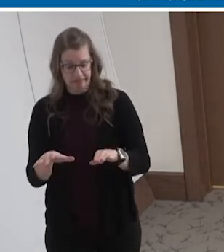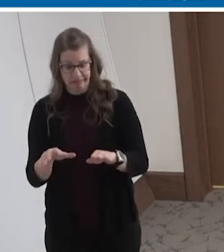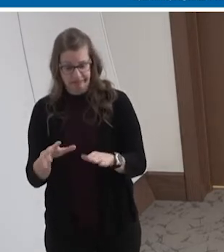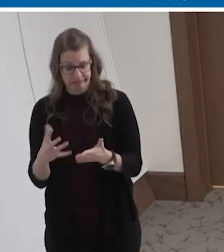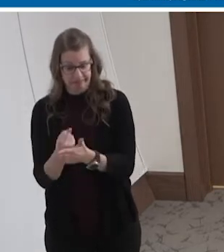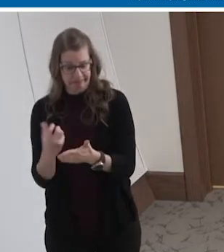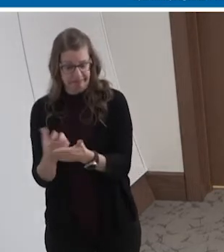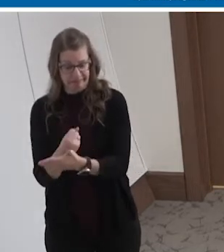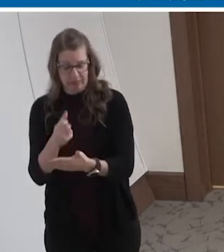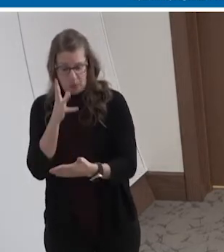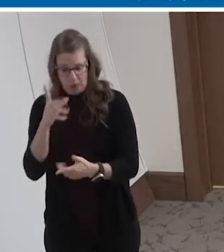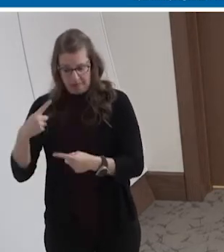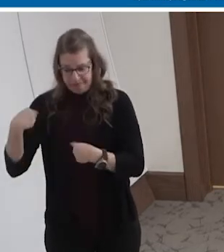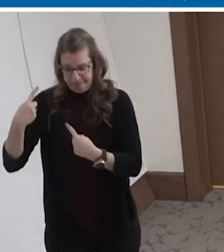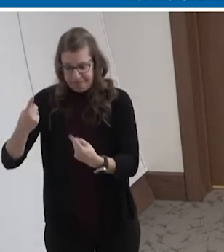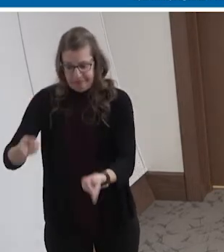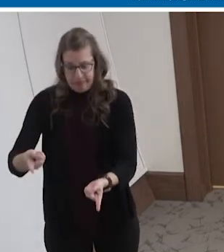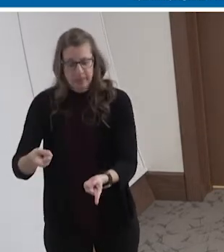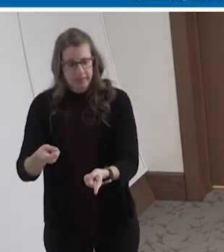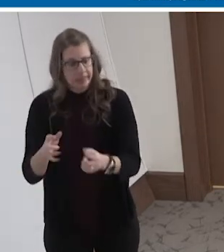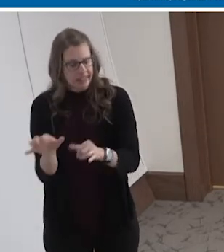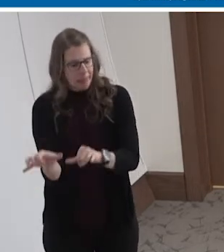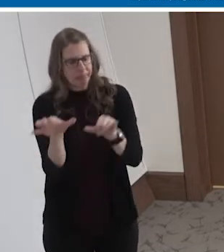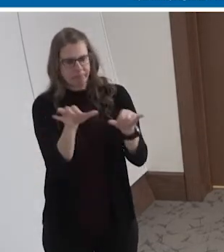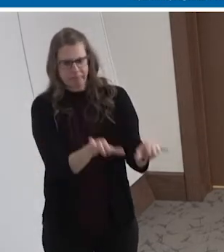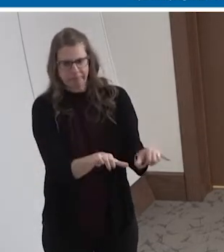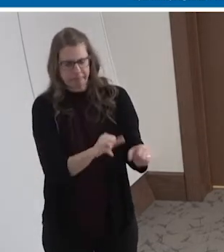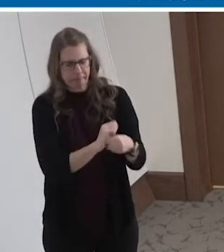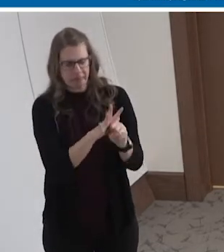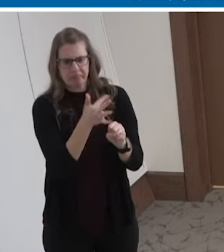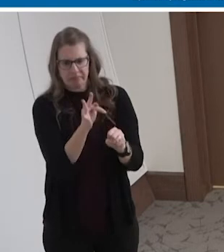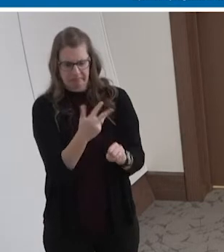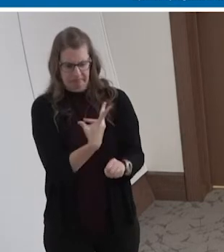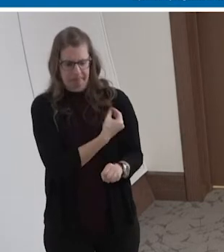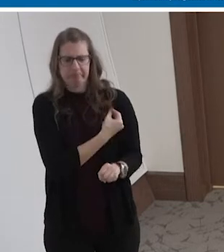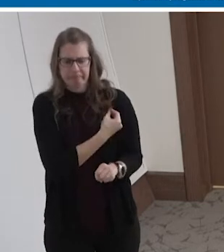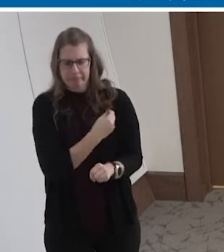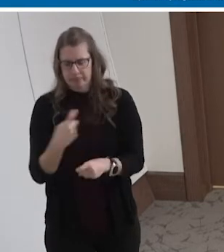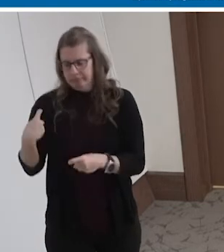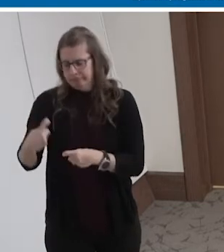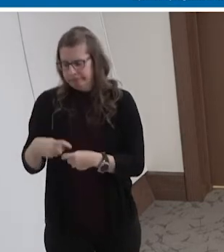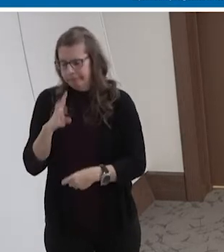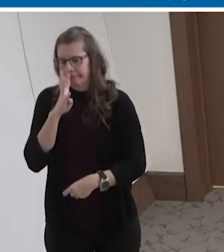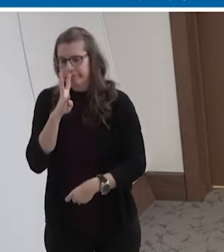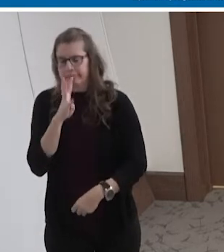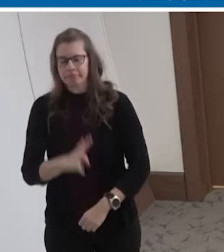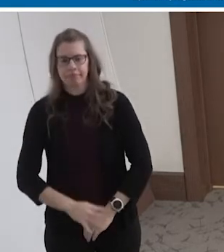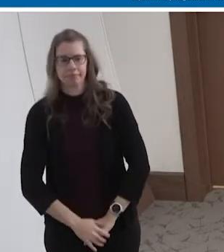O se les hincha ese lugar. Es como cualquier otra vacuna que los niños reciben.